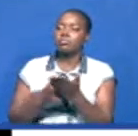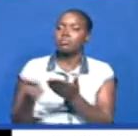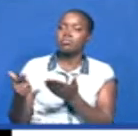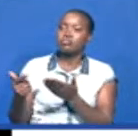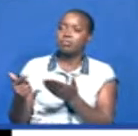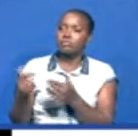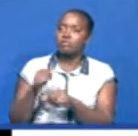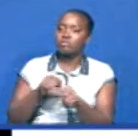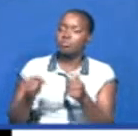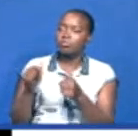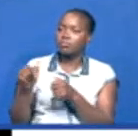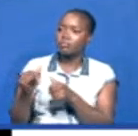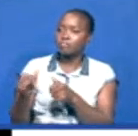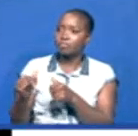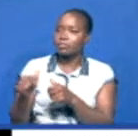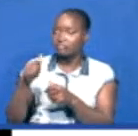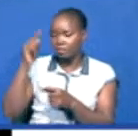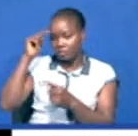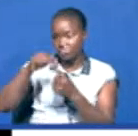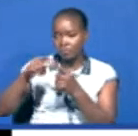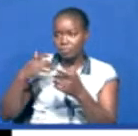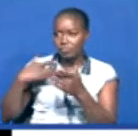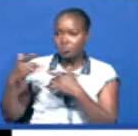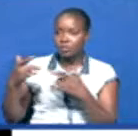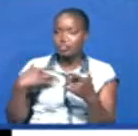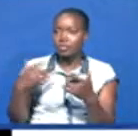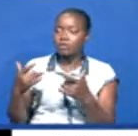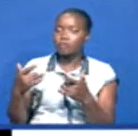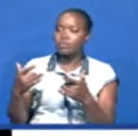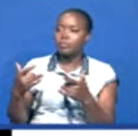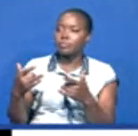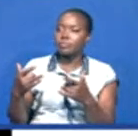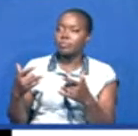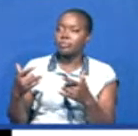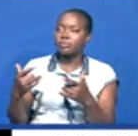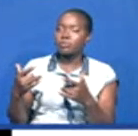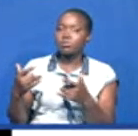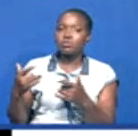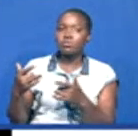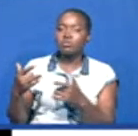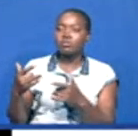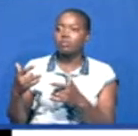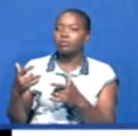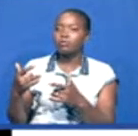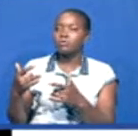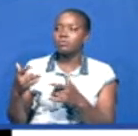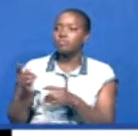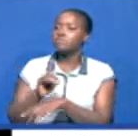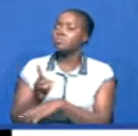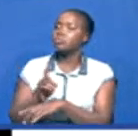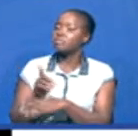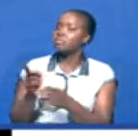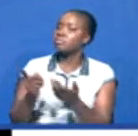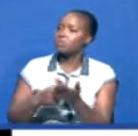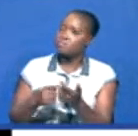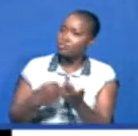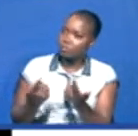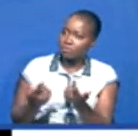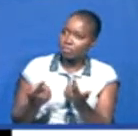this. I think the main concern that people have is, at what cost is this compliance? And I think those are the issues that we need to